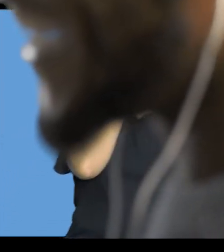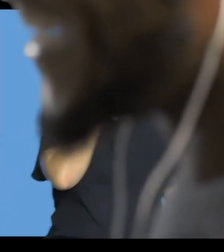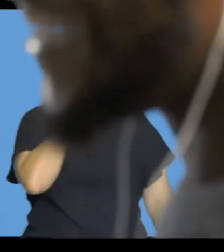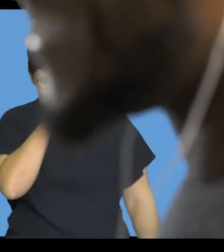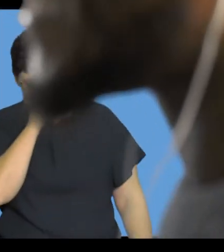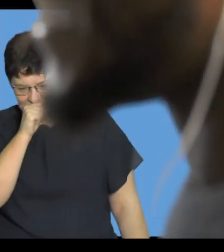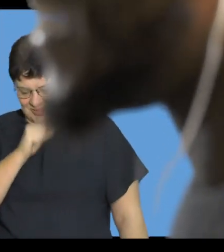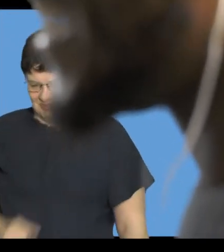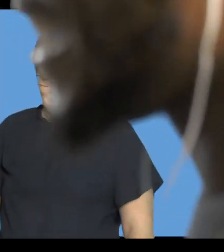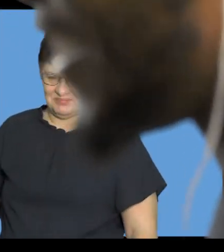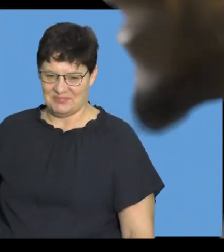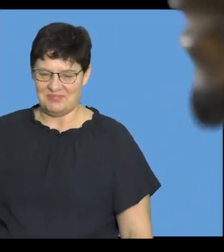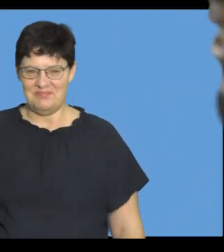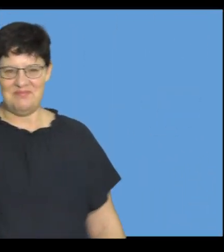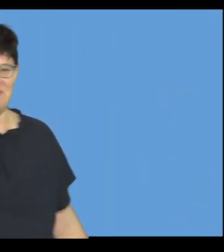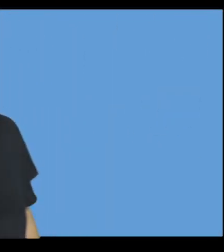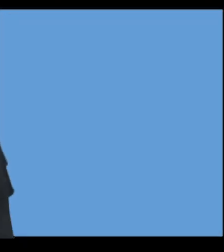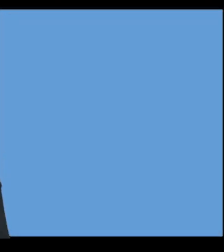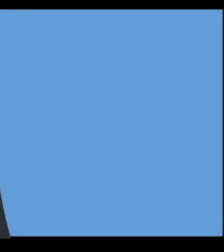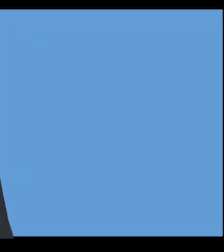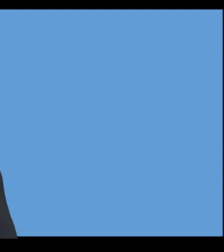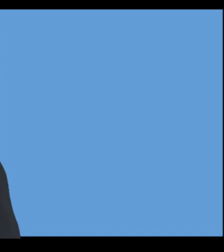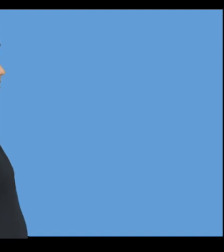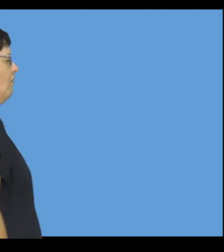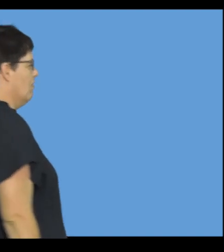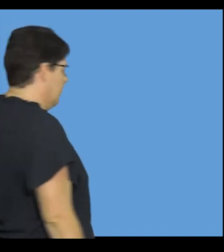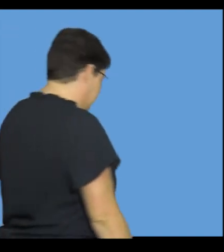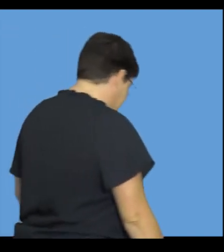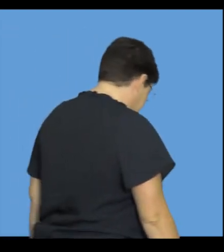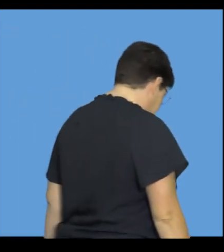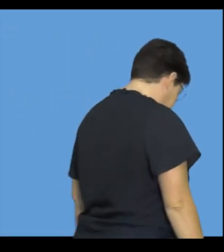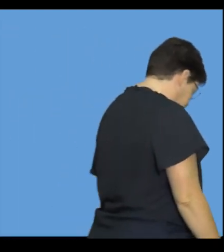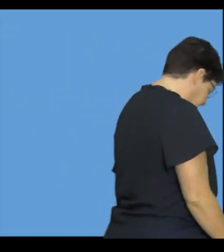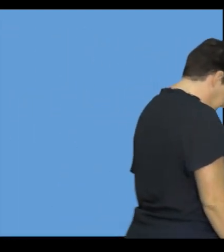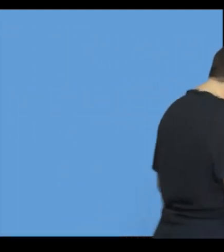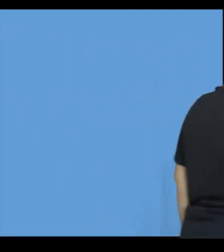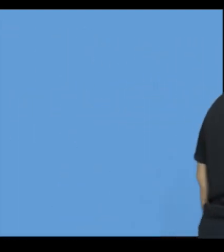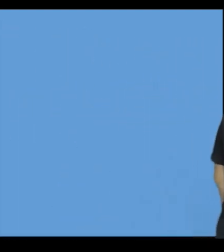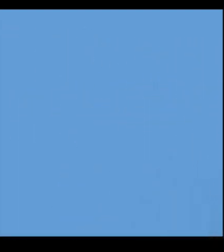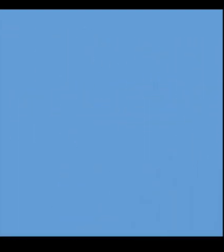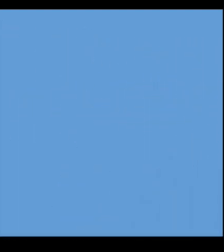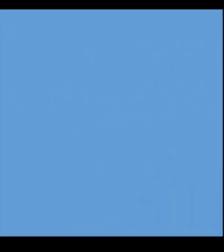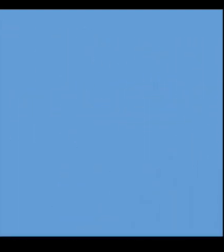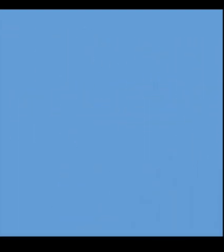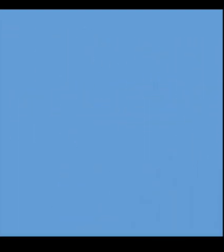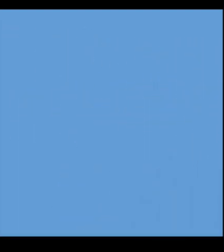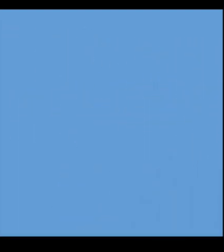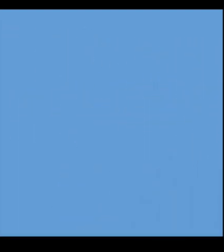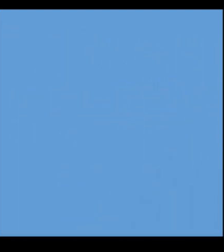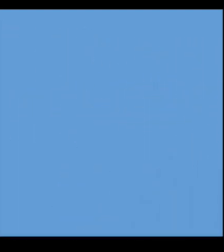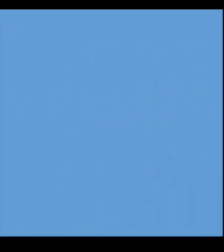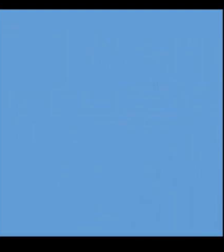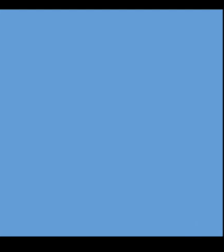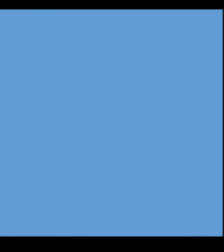Okay, got it. Okay. James, I'll pick it up from the 80,000, right?